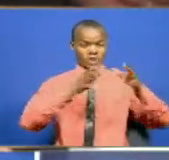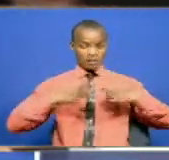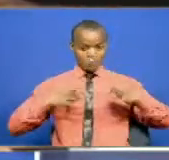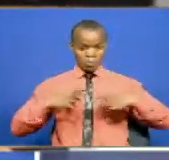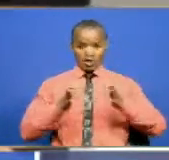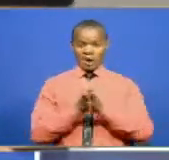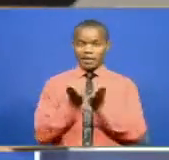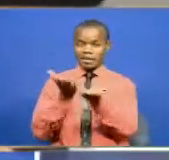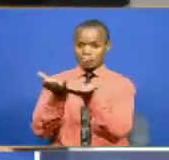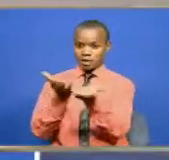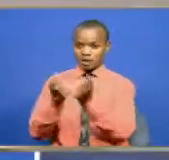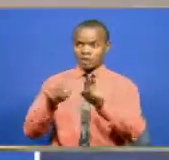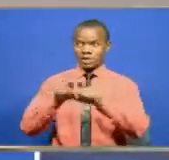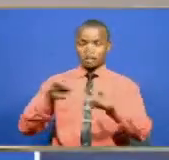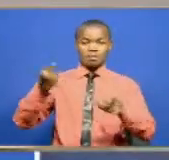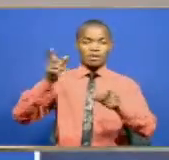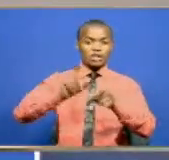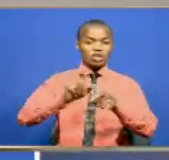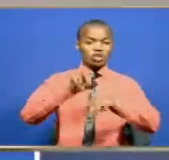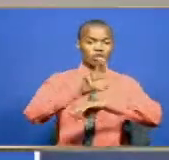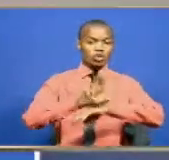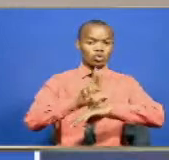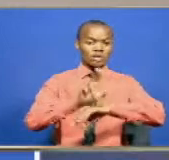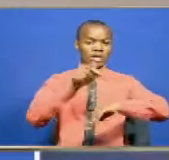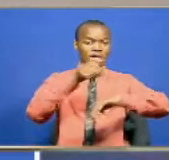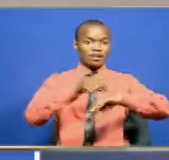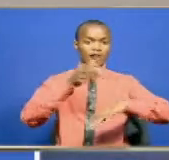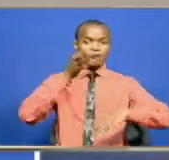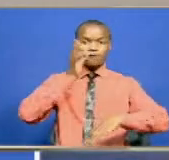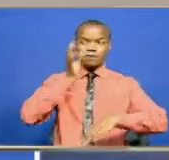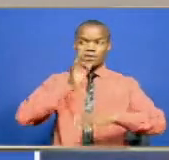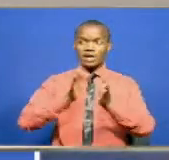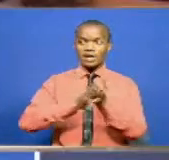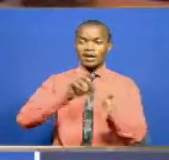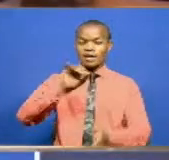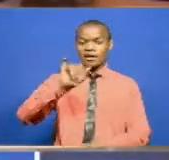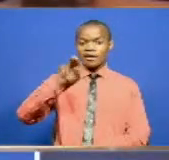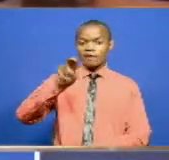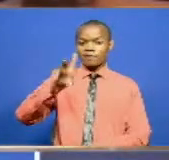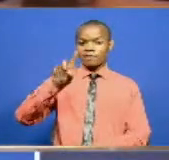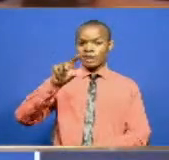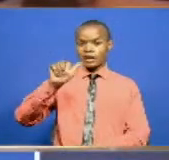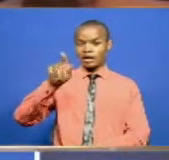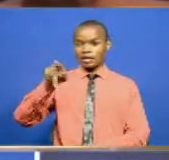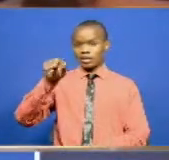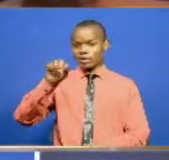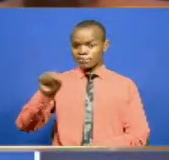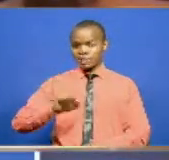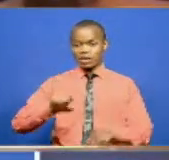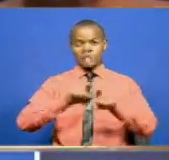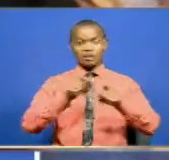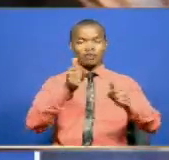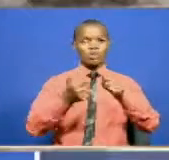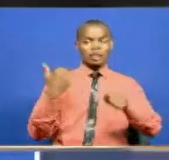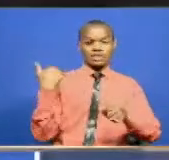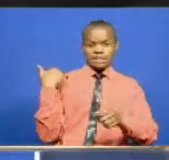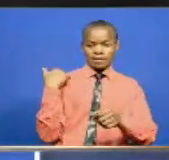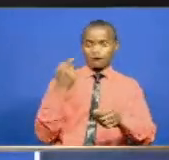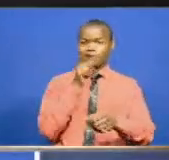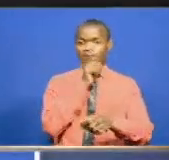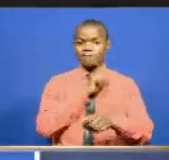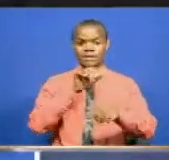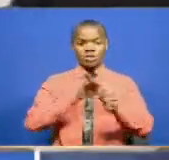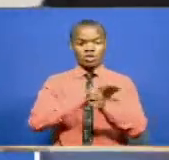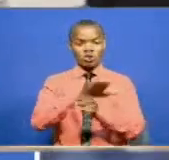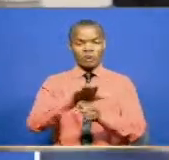an increase in local consumption of date fruits and fill gaps in distribution channels which were disrupted by the pandemic.